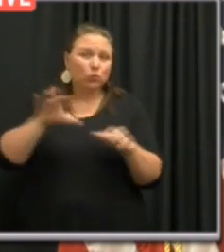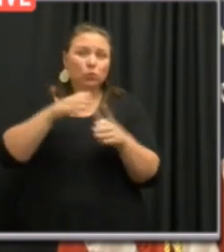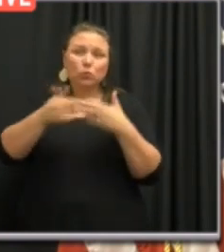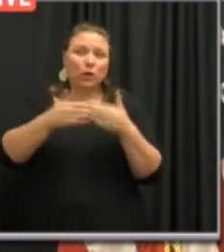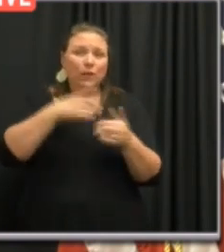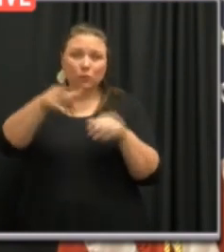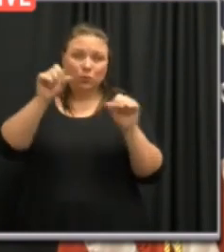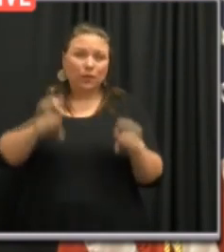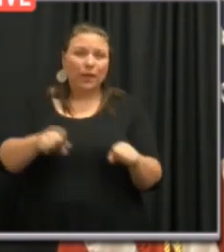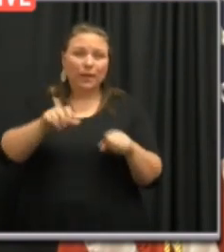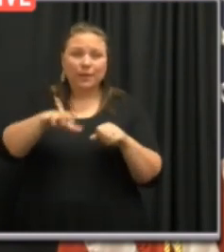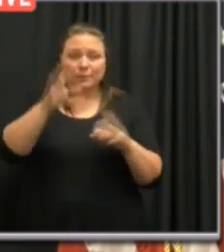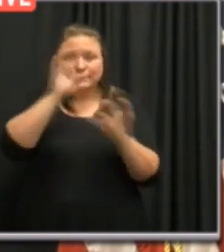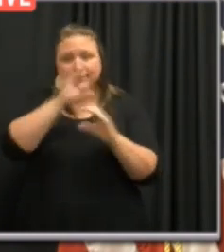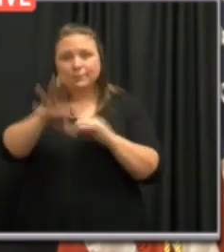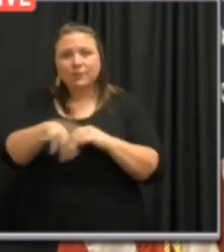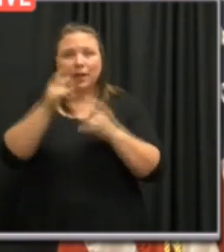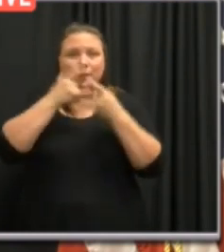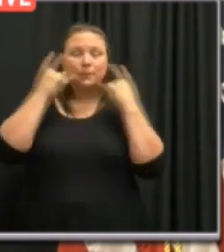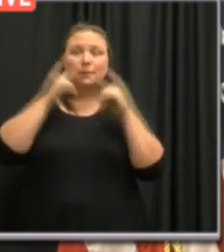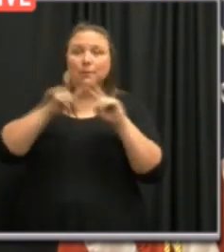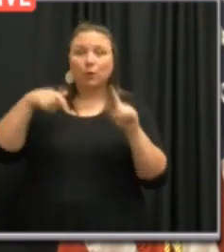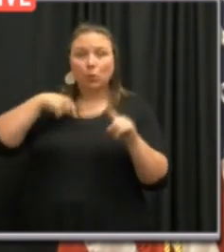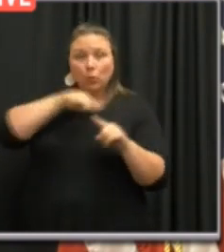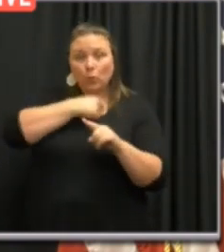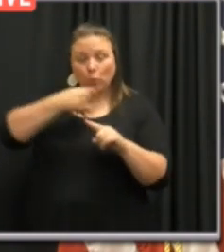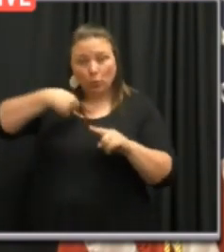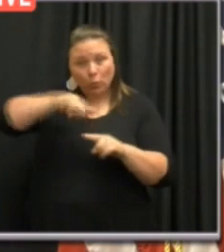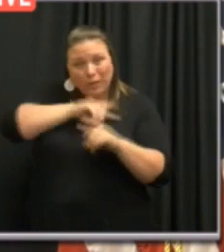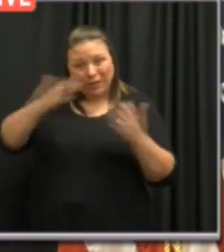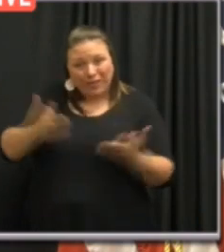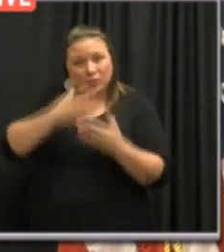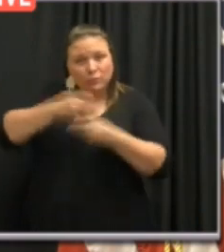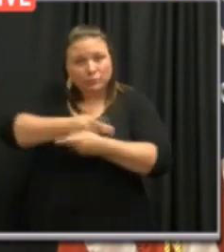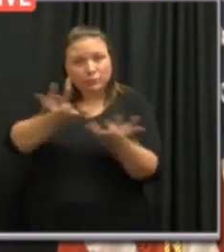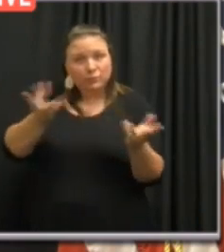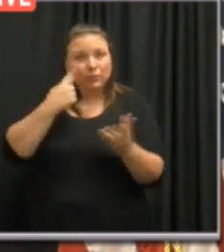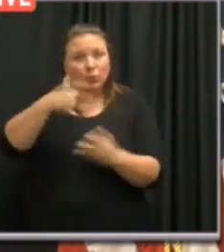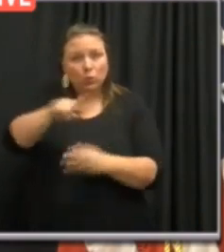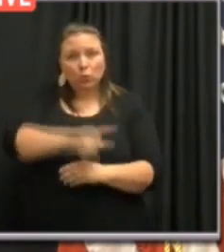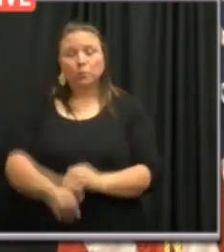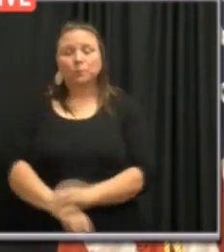they can to find face masks, but we'll be there to distribute all of these to you. Thank you.